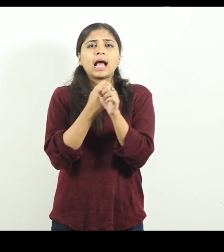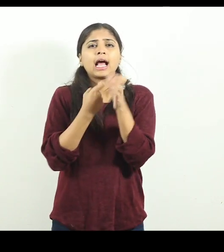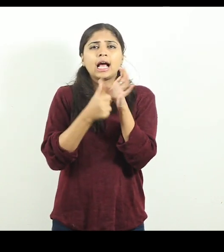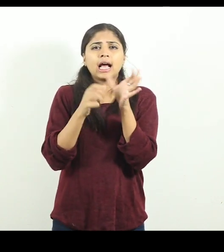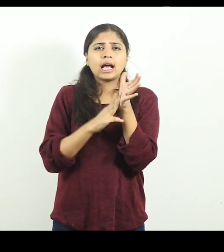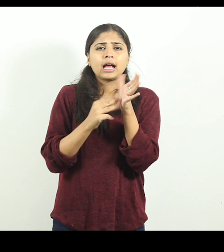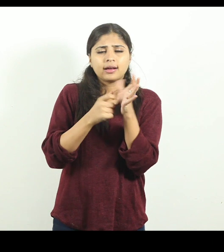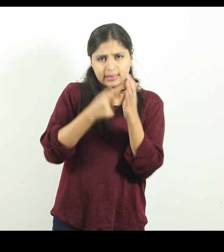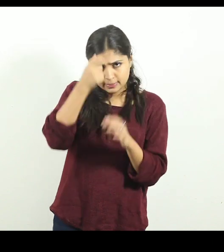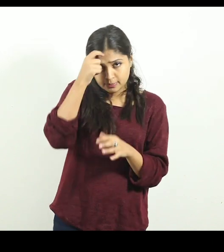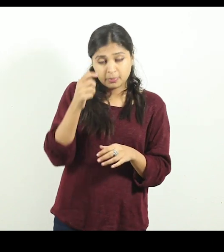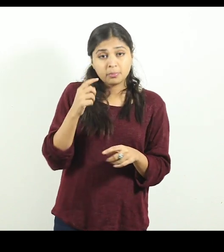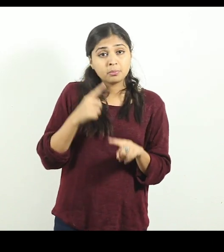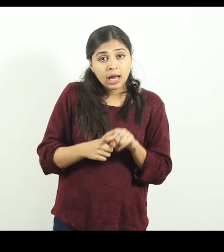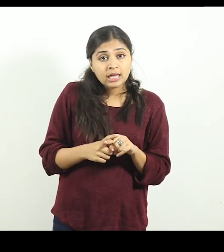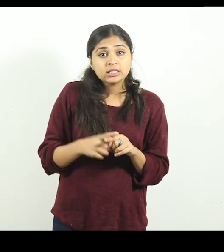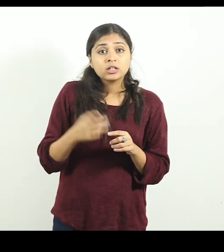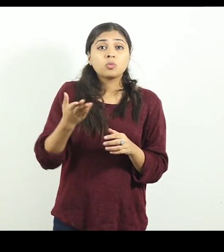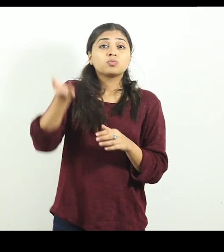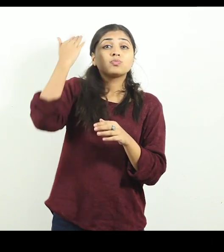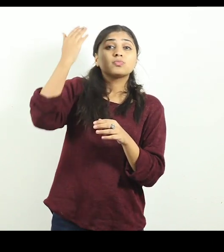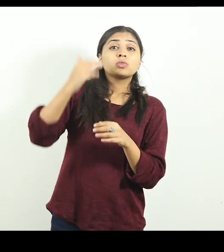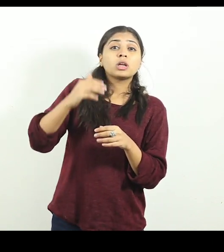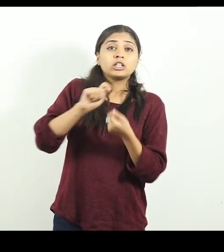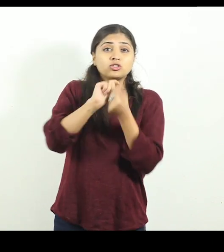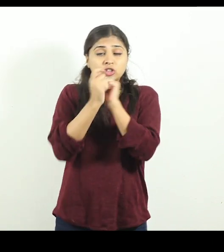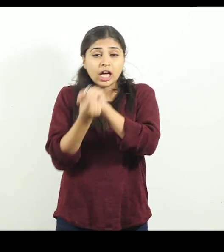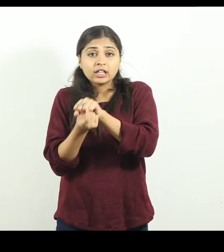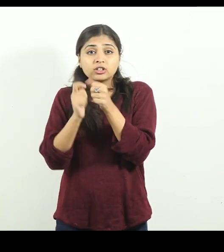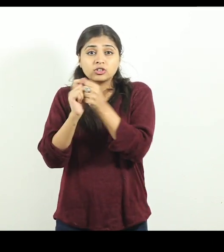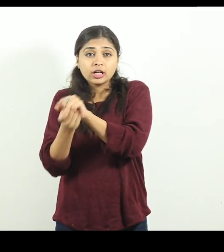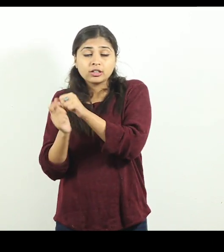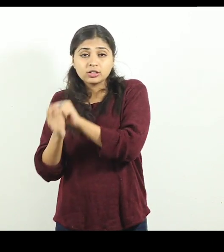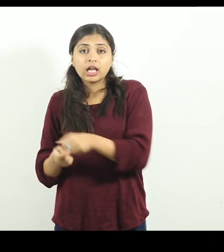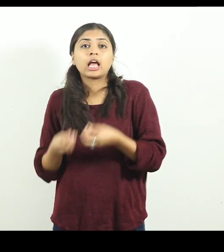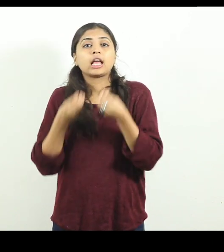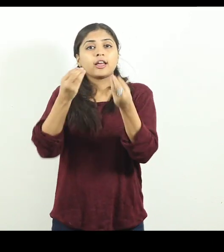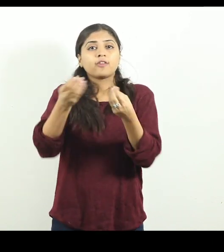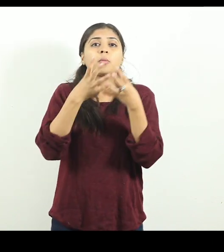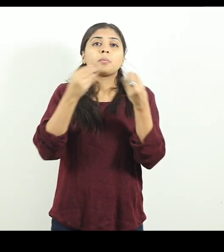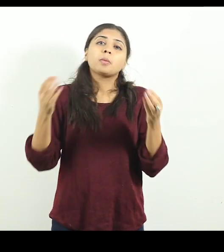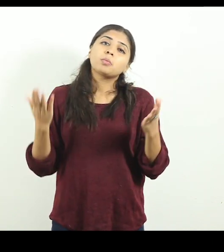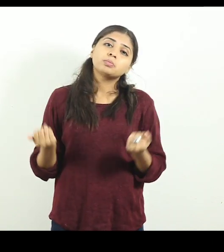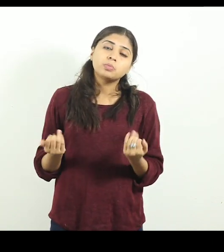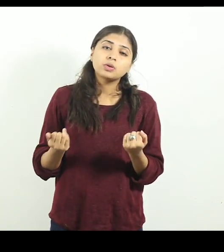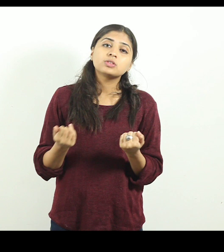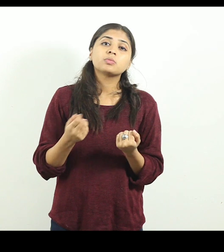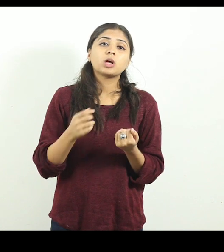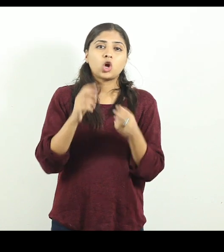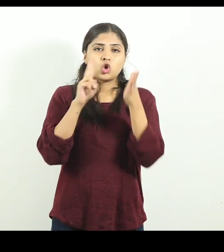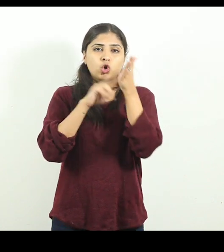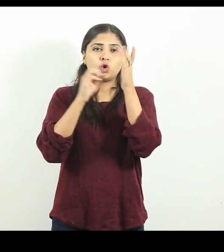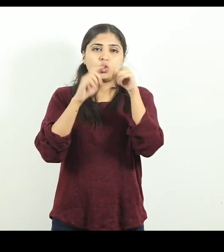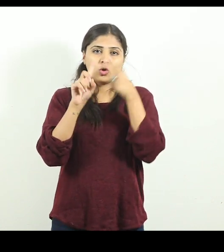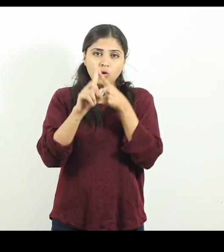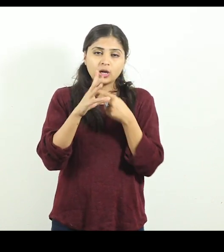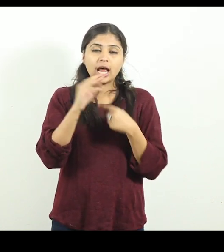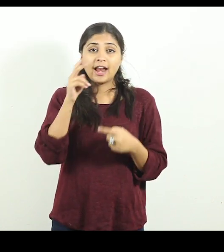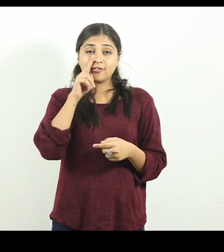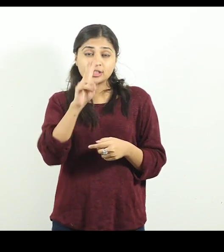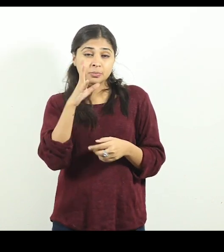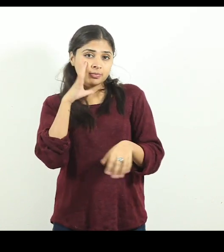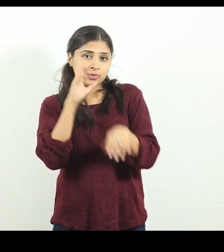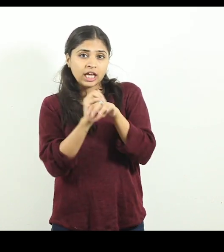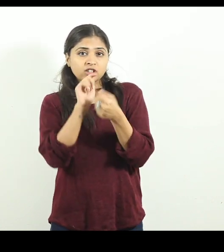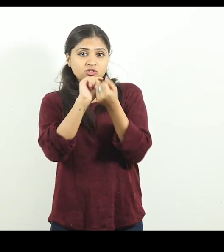It also holds the track changes feature which provide people with disability to make notes and visible changes